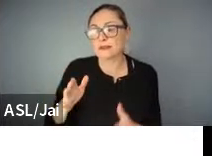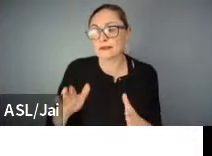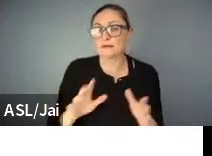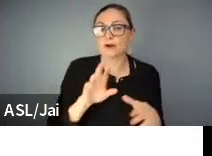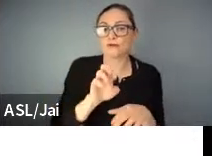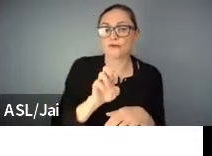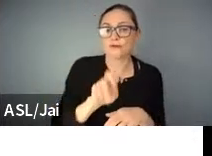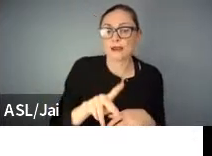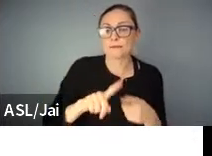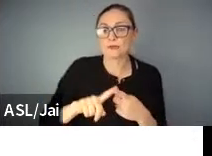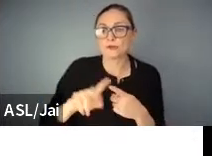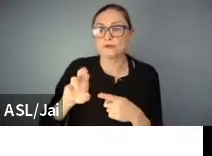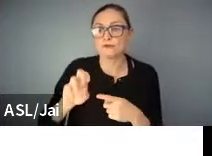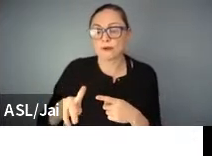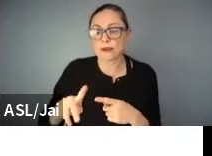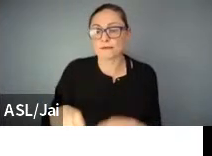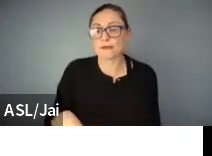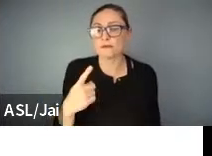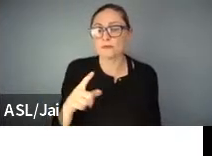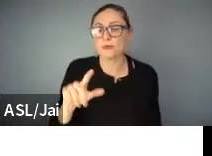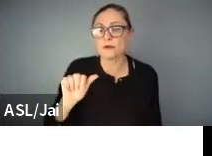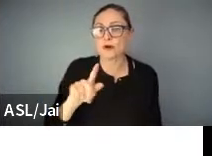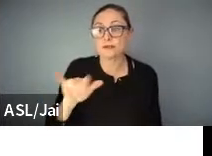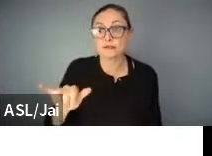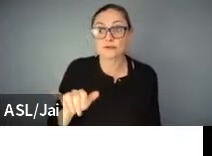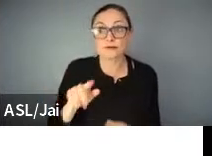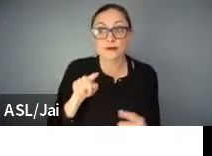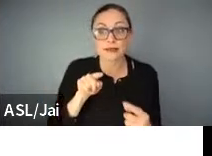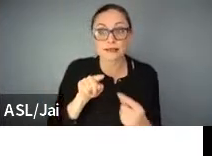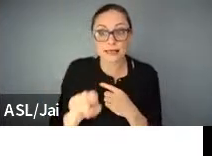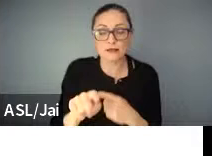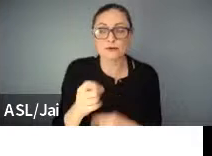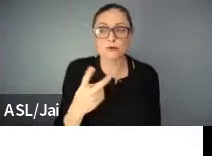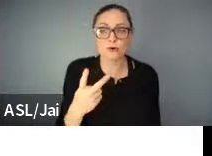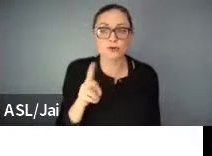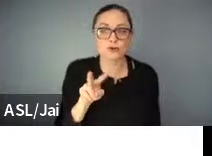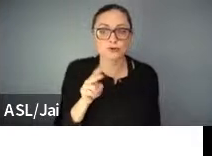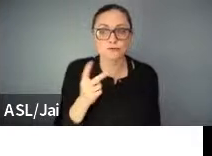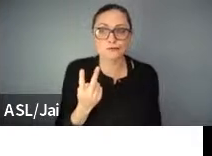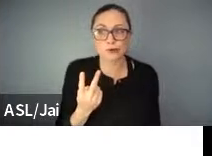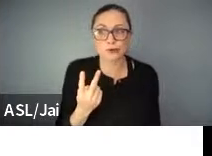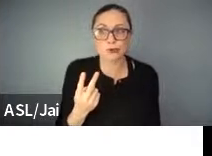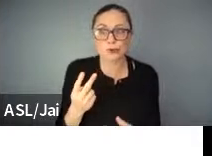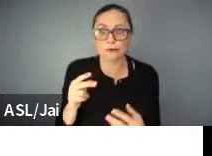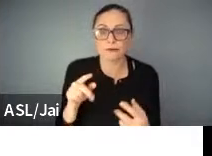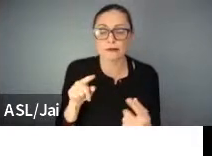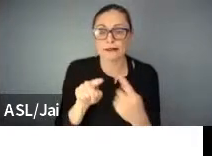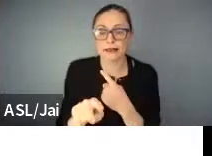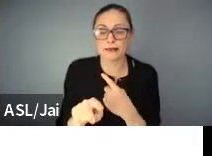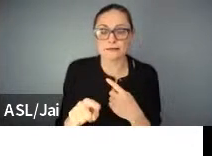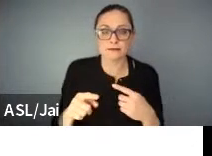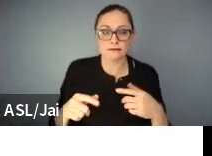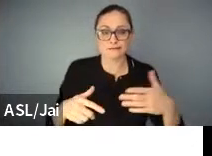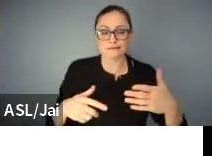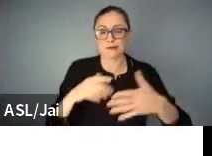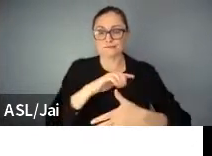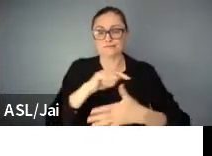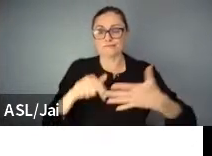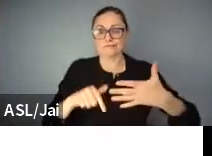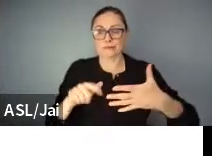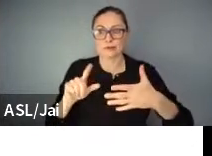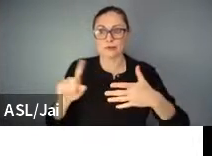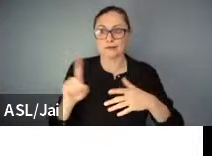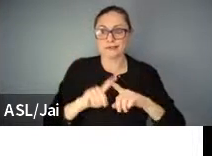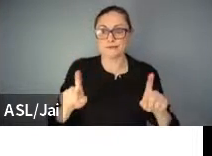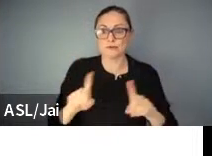one auxiliary lane across the river or 2. And so you can see in the graphics the difference between where those connections